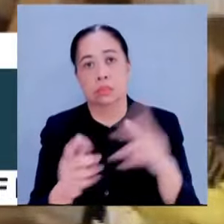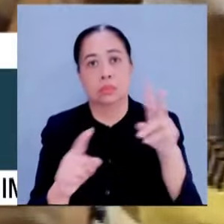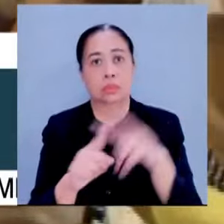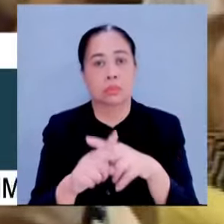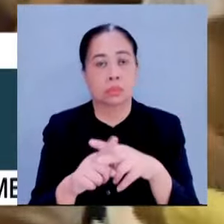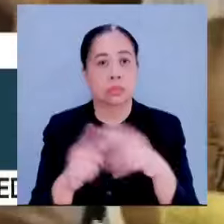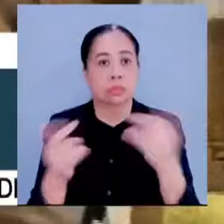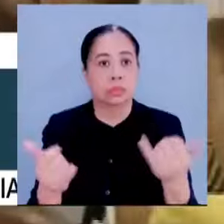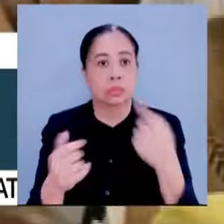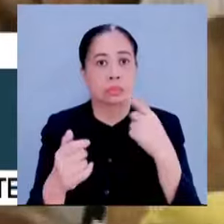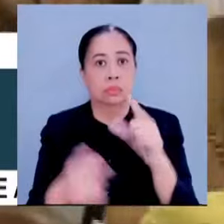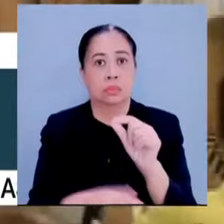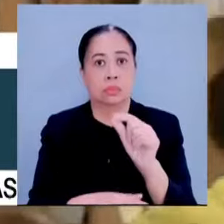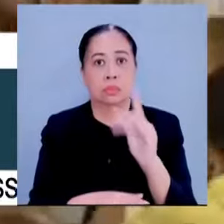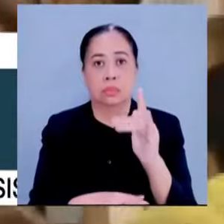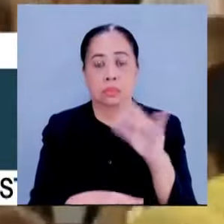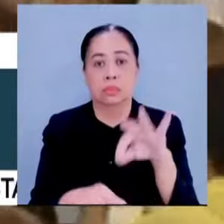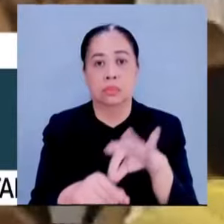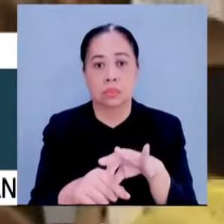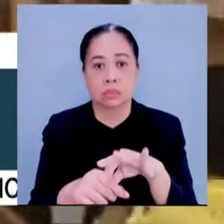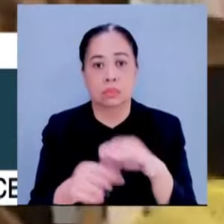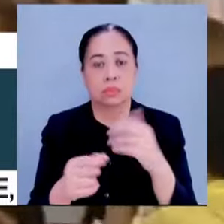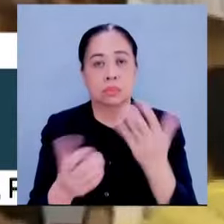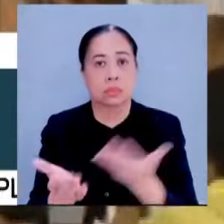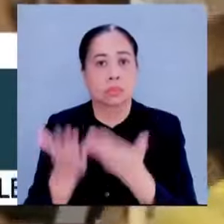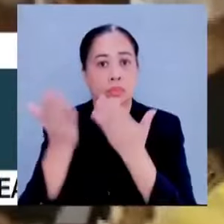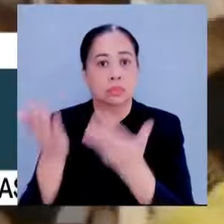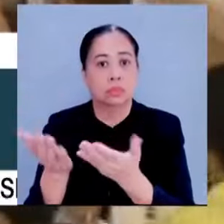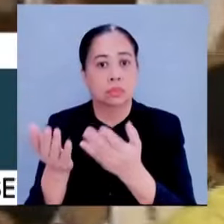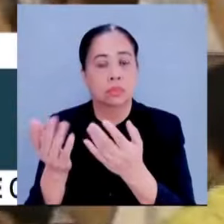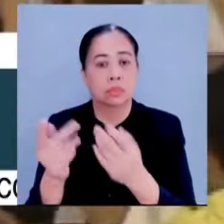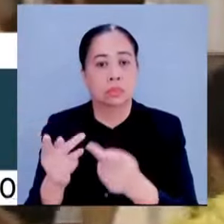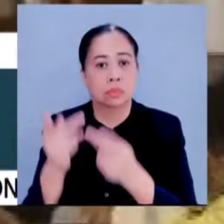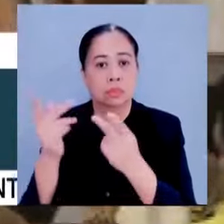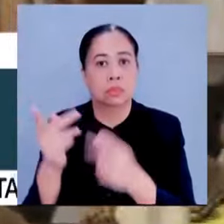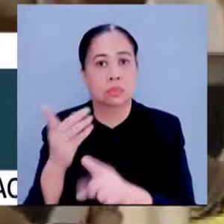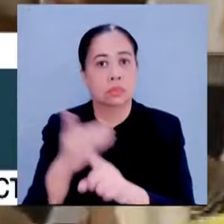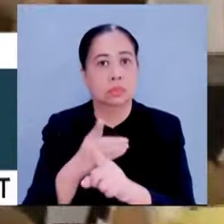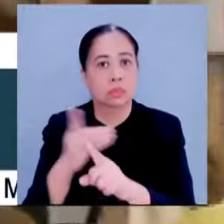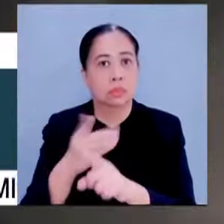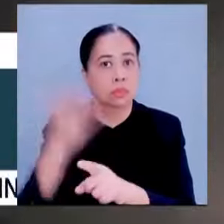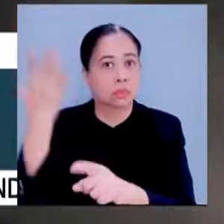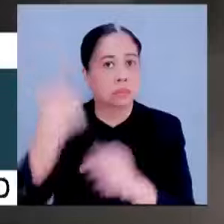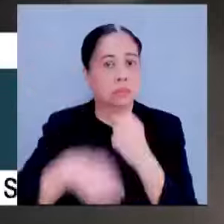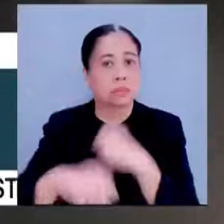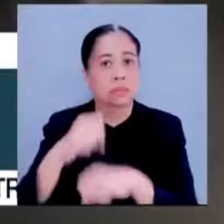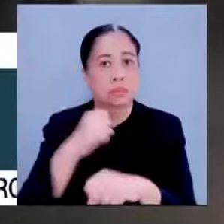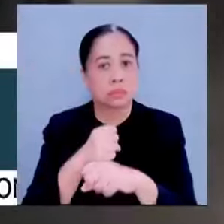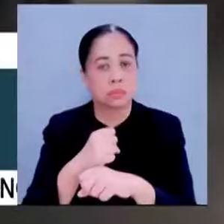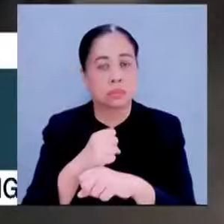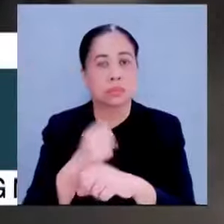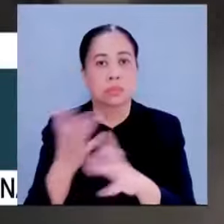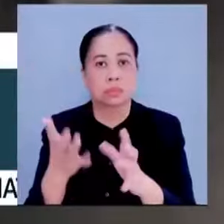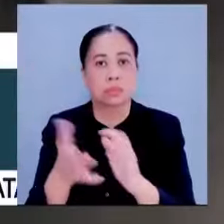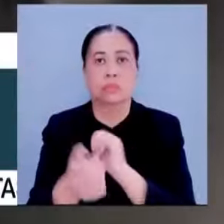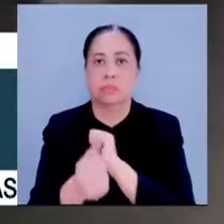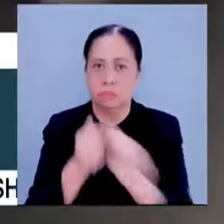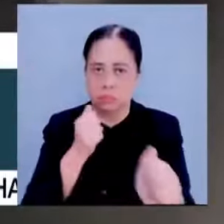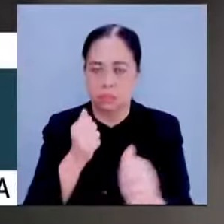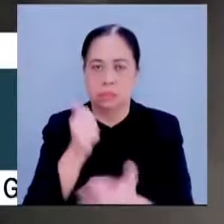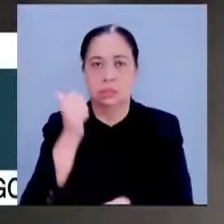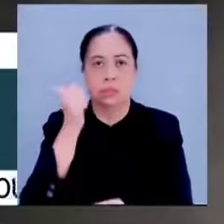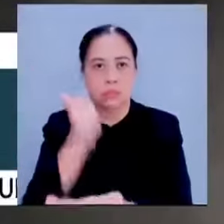this time for the 2025 elections. We filed it in December of last year, and it was granted by